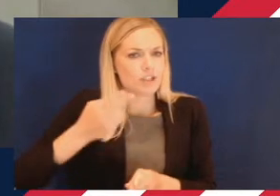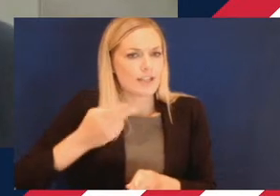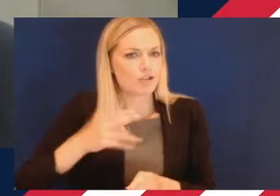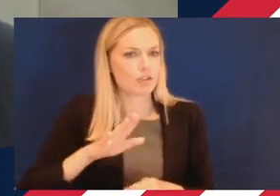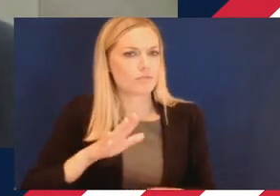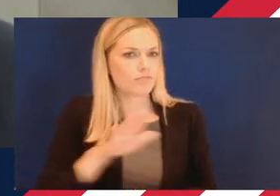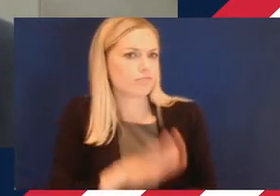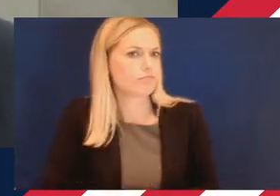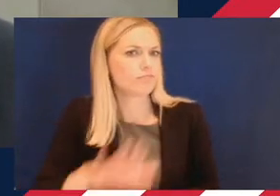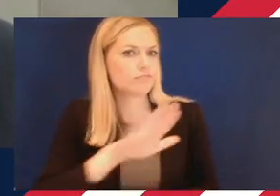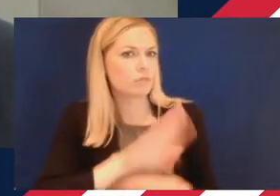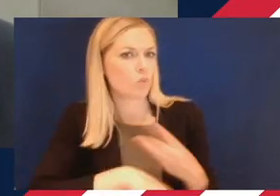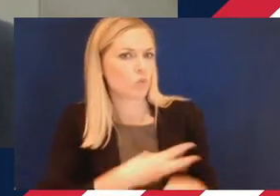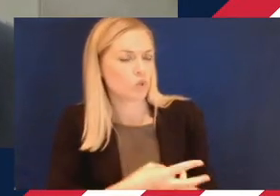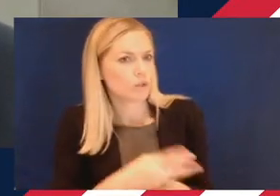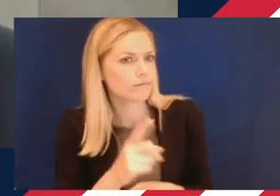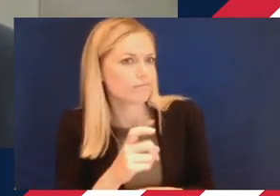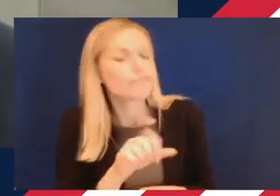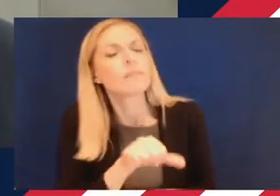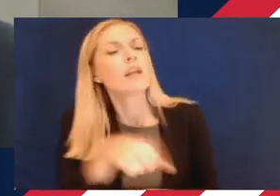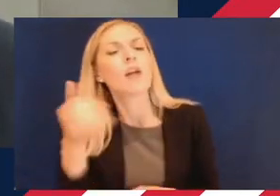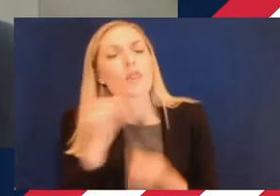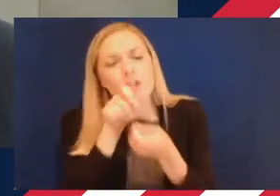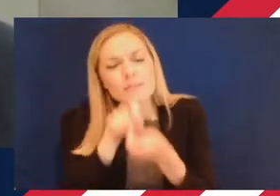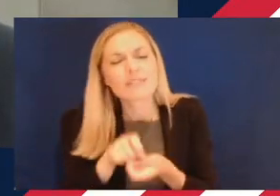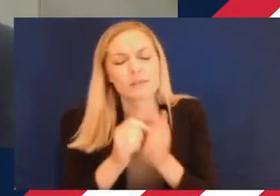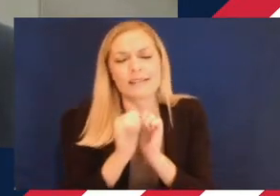specifics on how we fix that